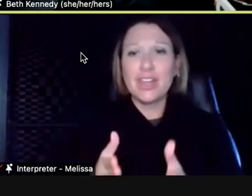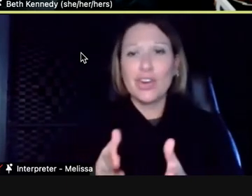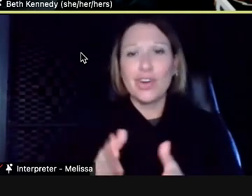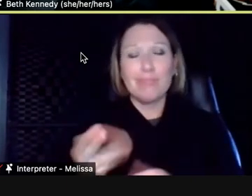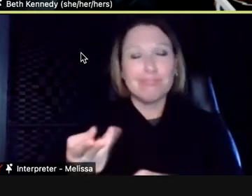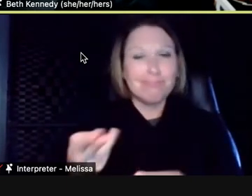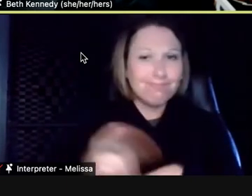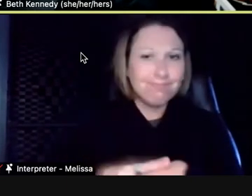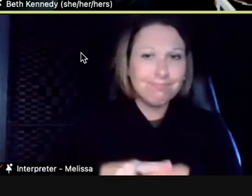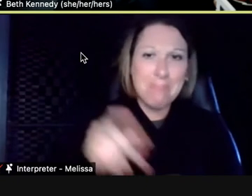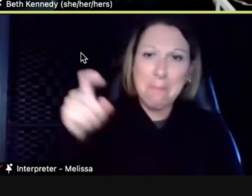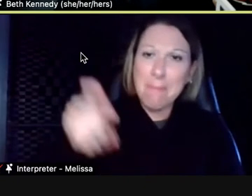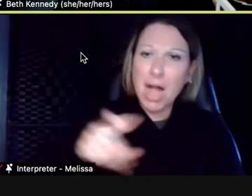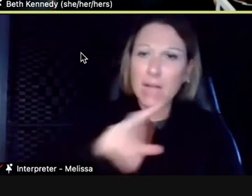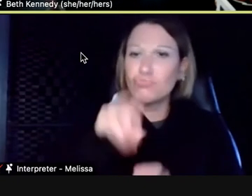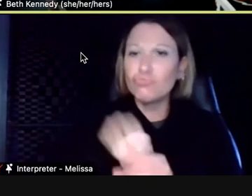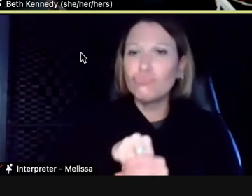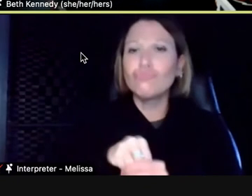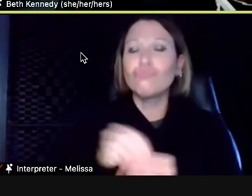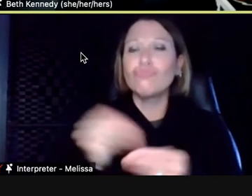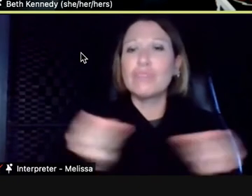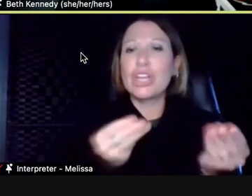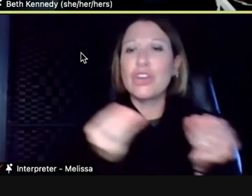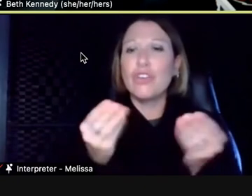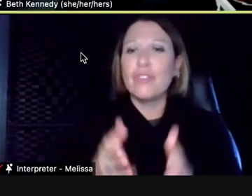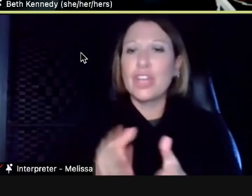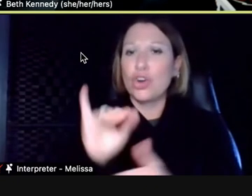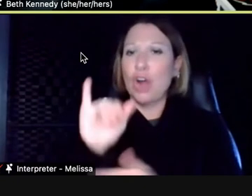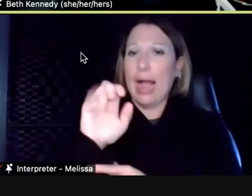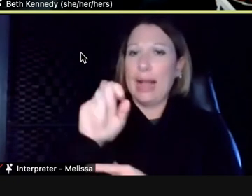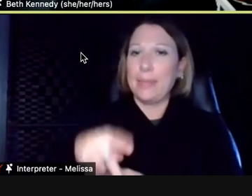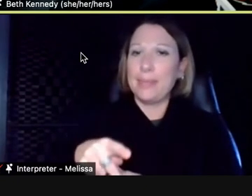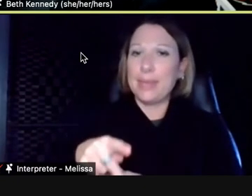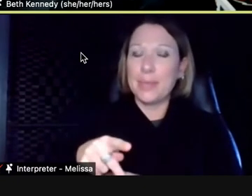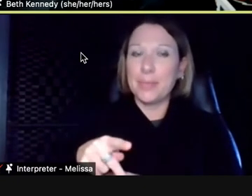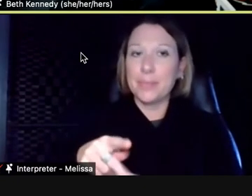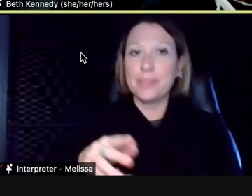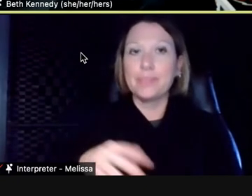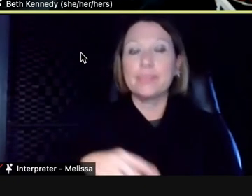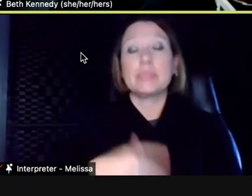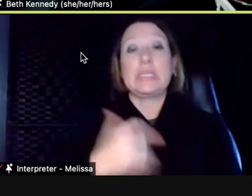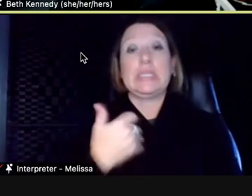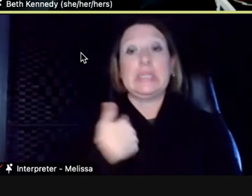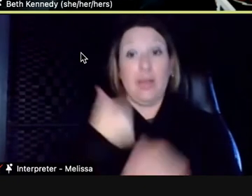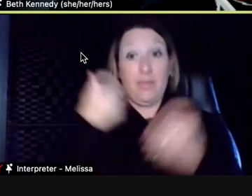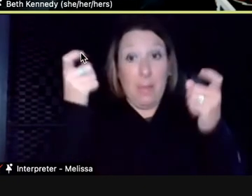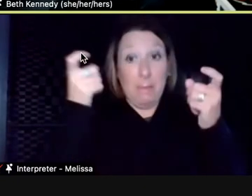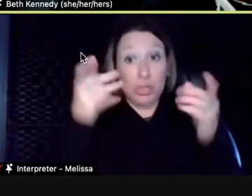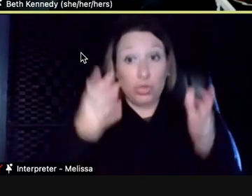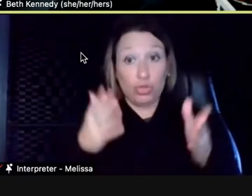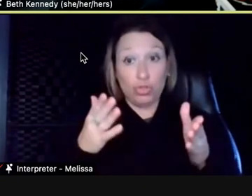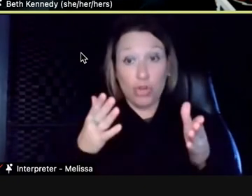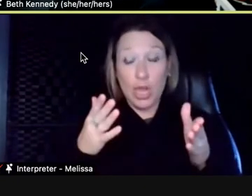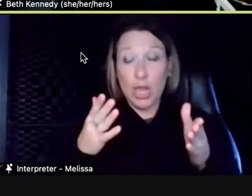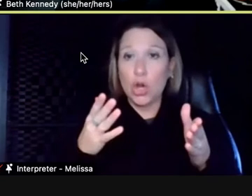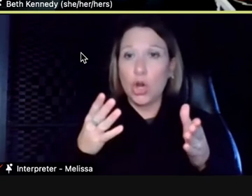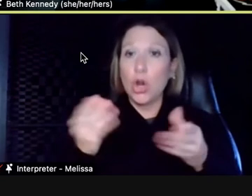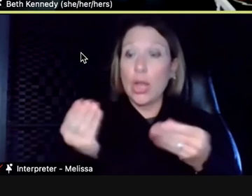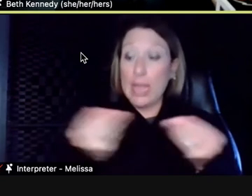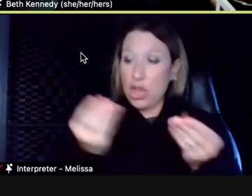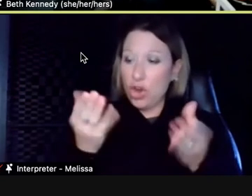the intervener can come. Or yes, as an administrator, I will pay for the intervener to stay after school